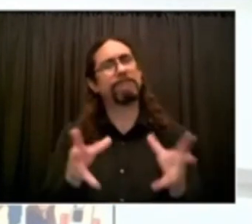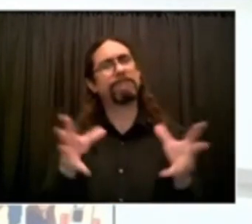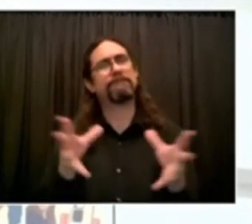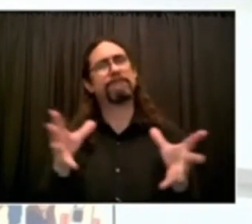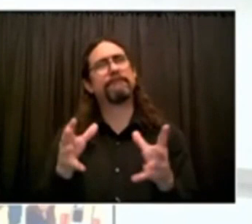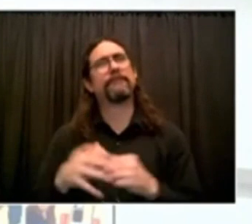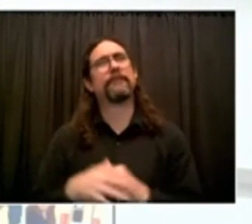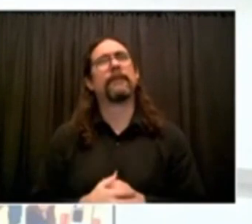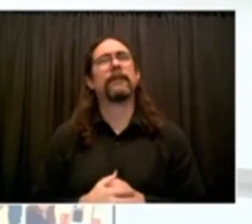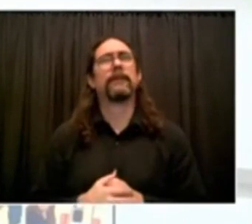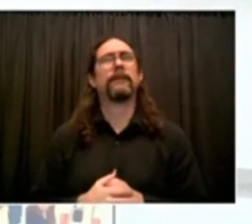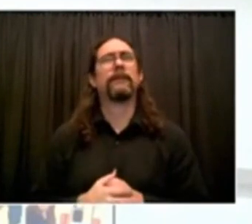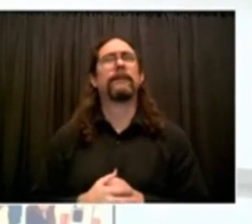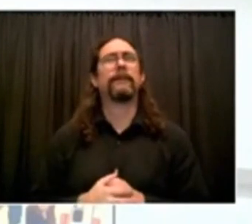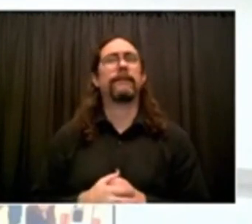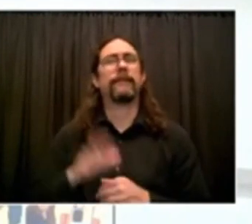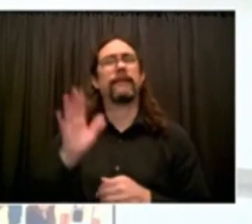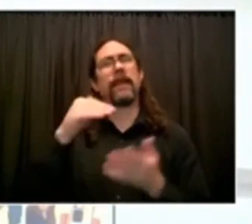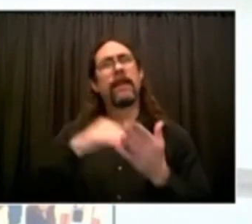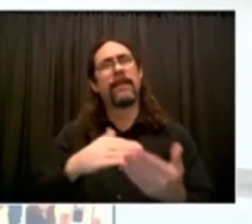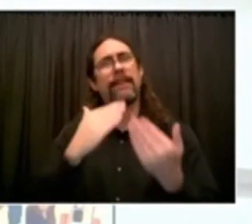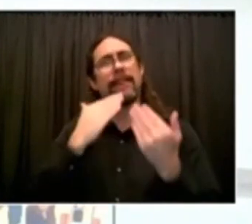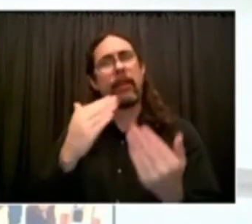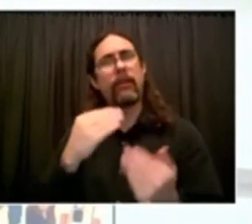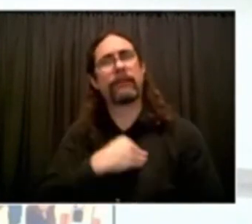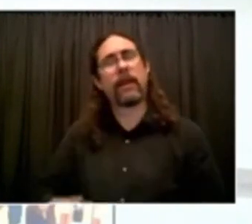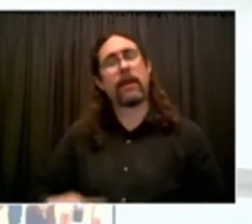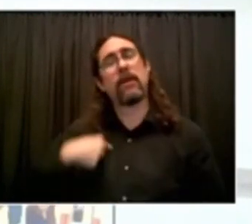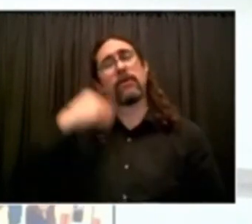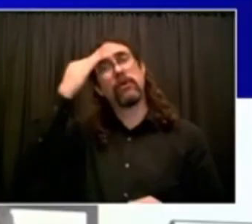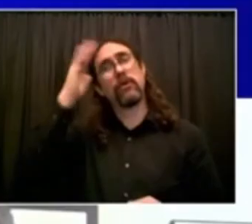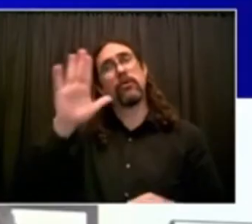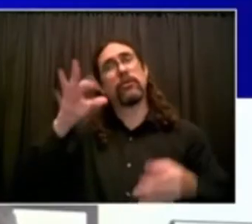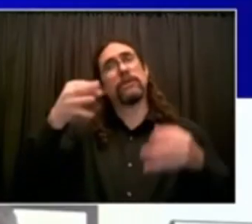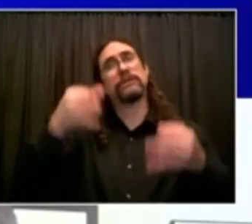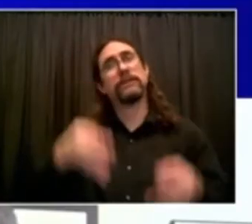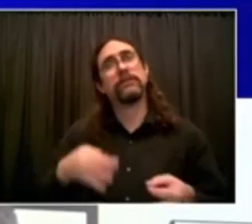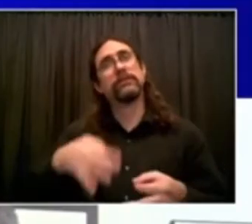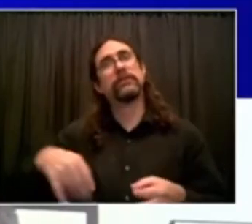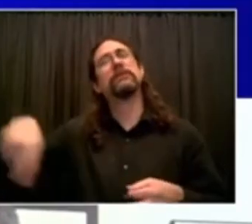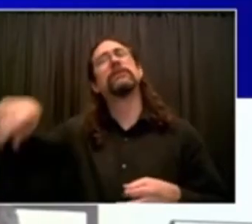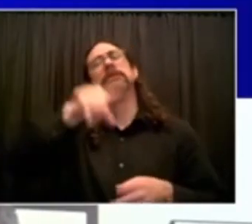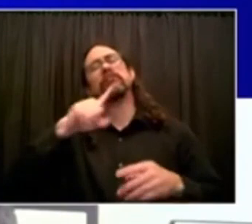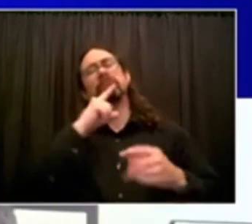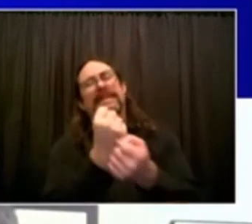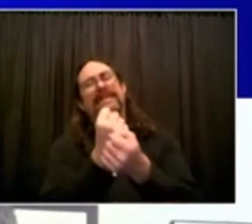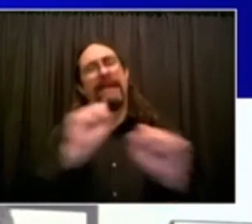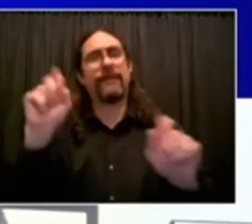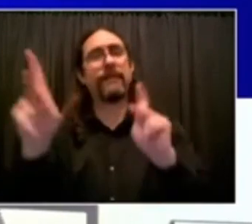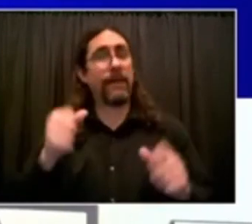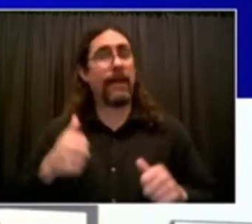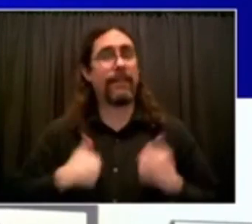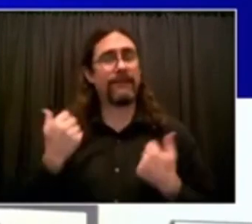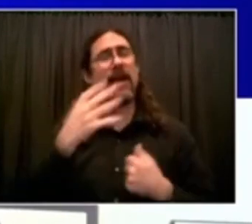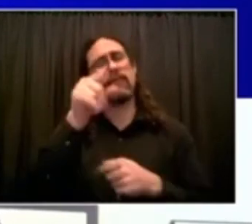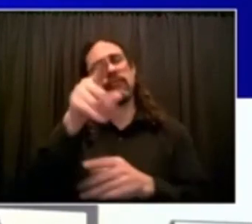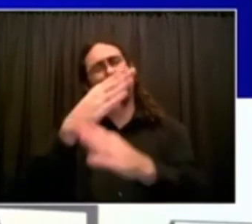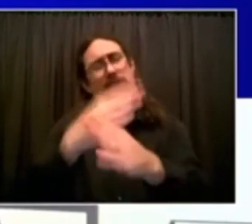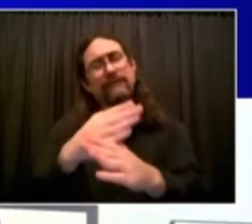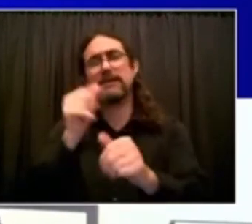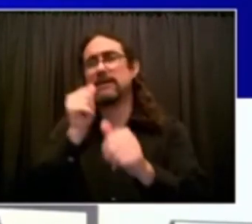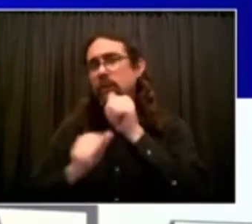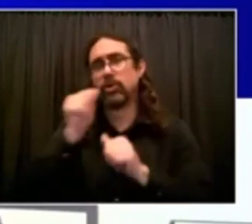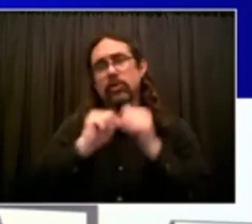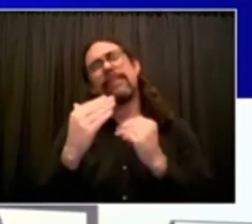save lives and help us prevent unnecessary suffering. Thank you. Thank you so much, Dr. Chokshi. Thank you for